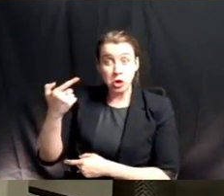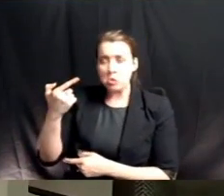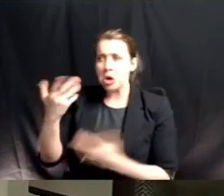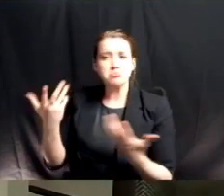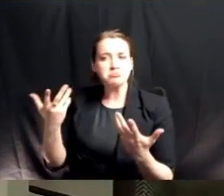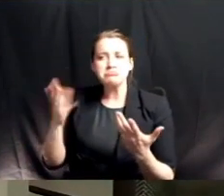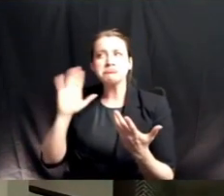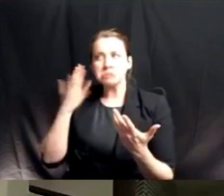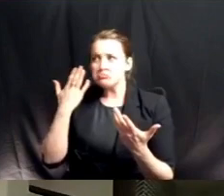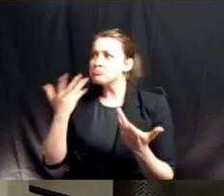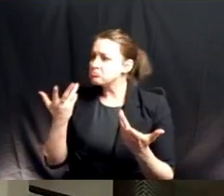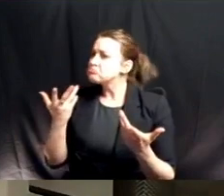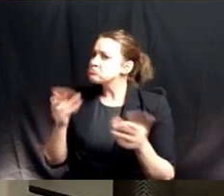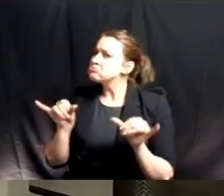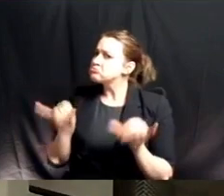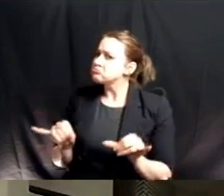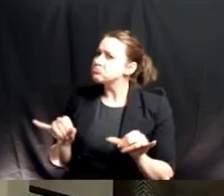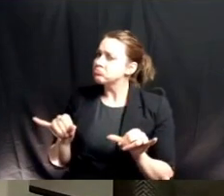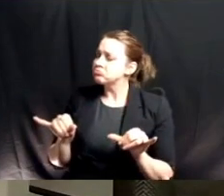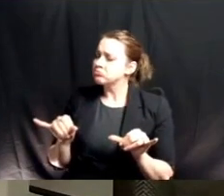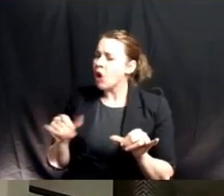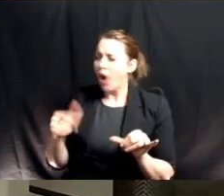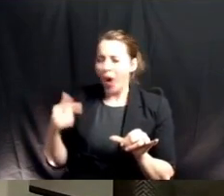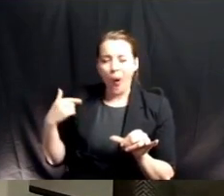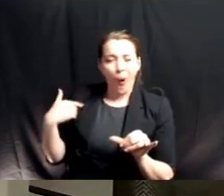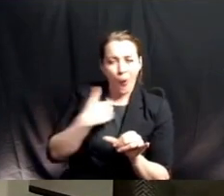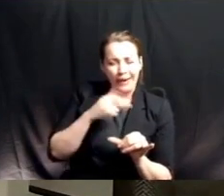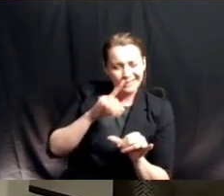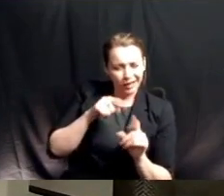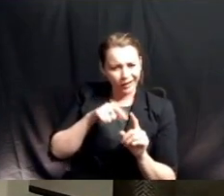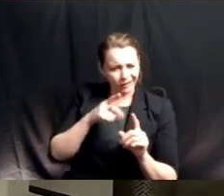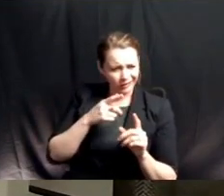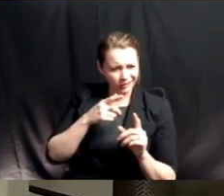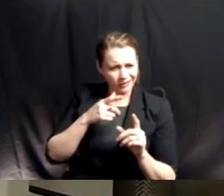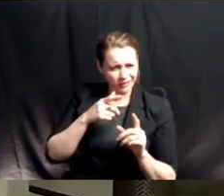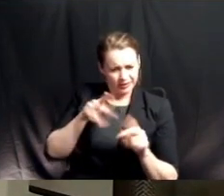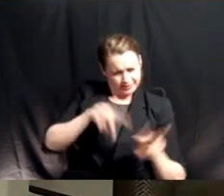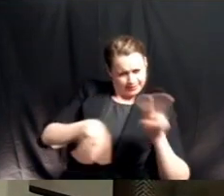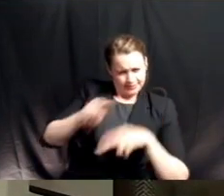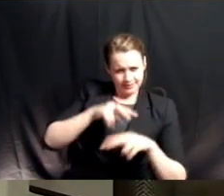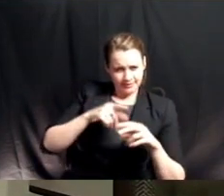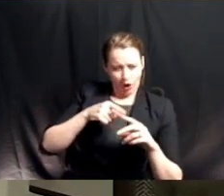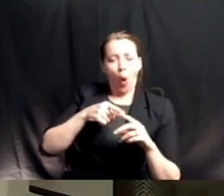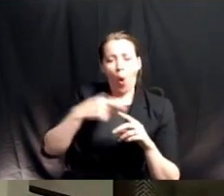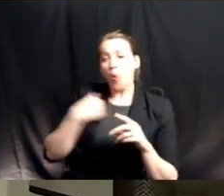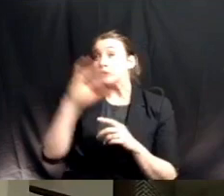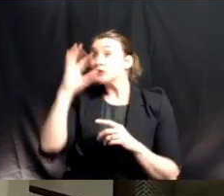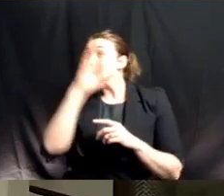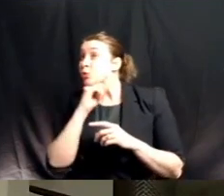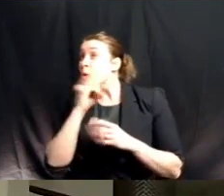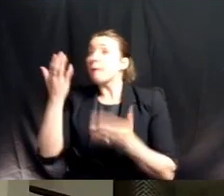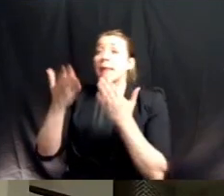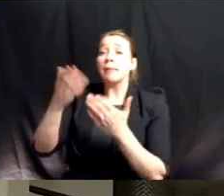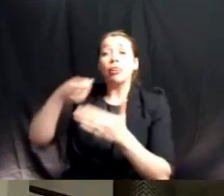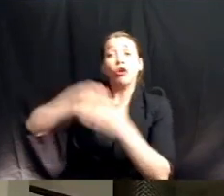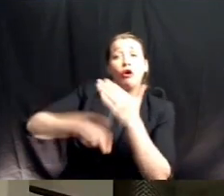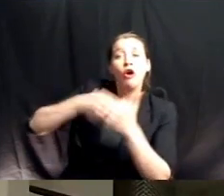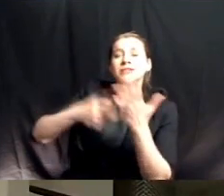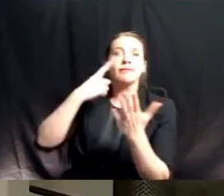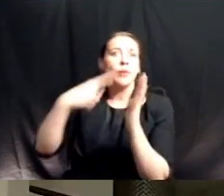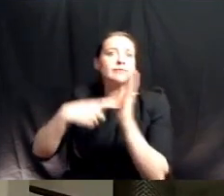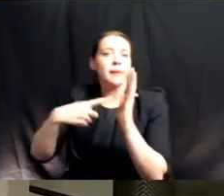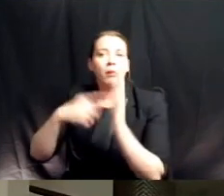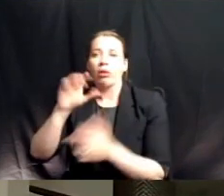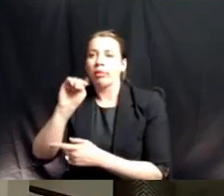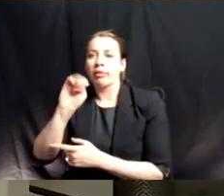adjustments to our assumptions with regard to, costs around Medicaid, for example,